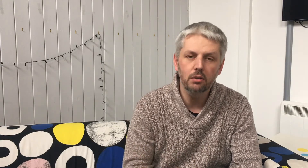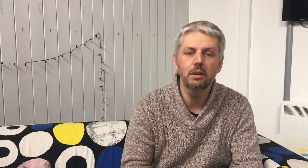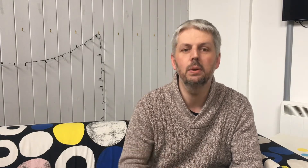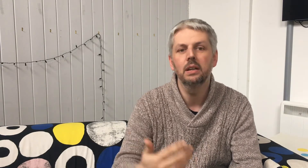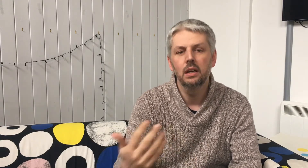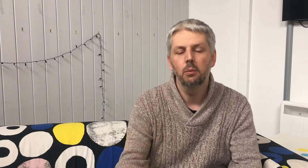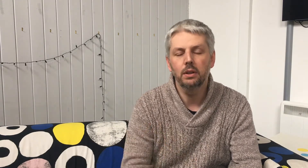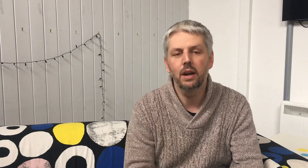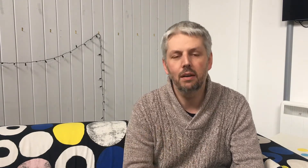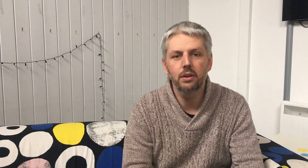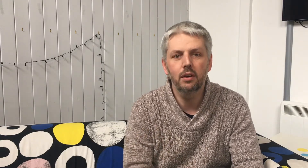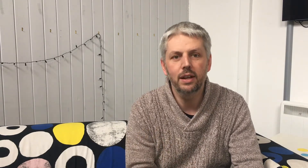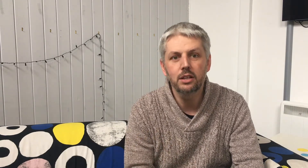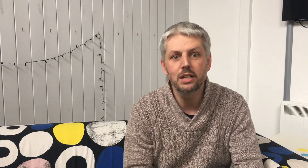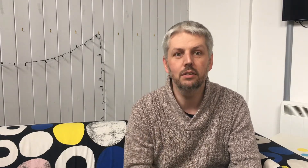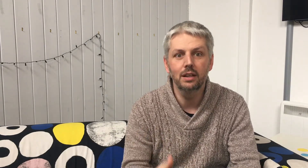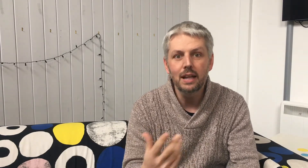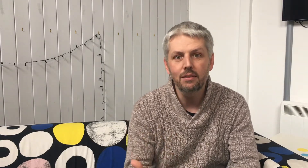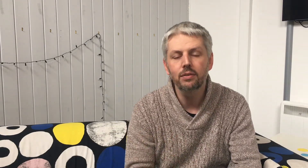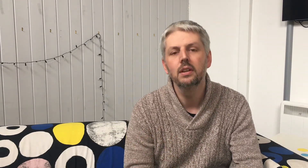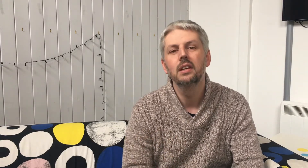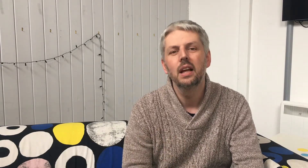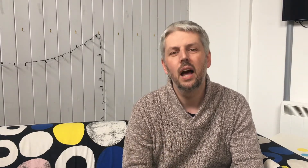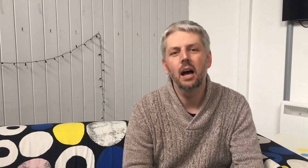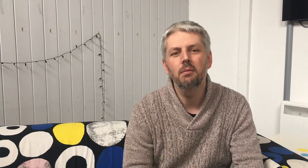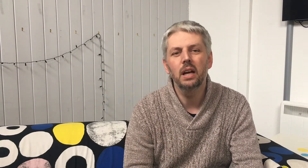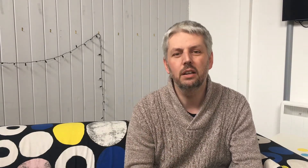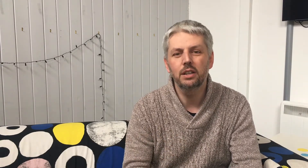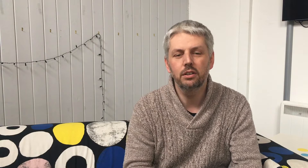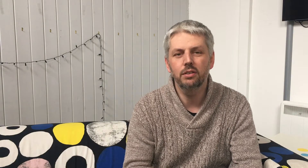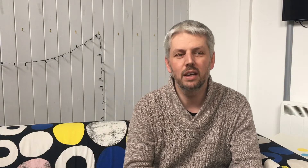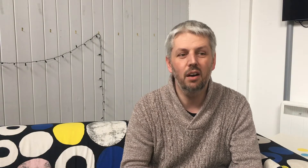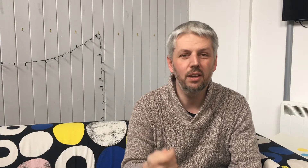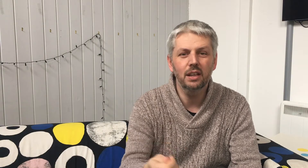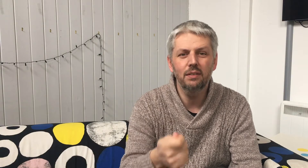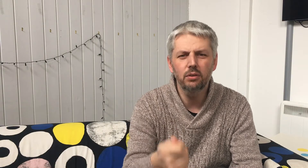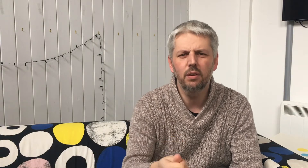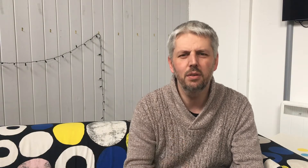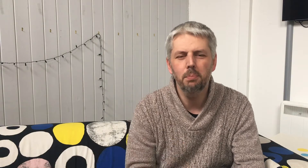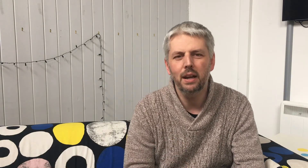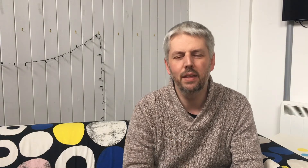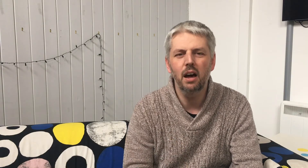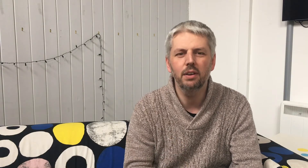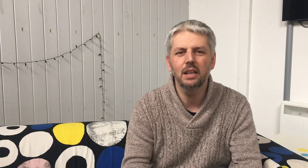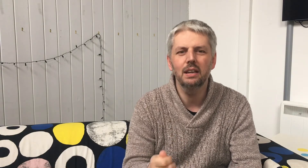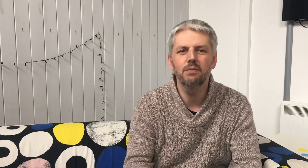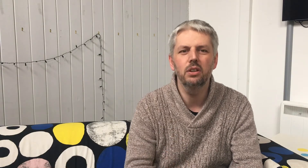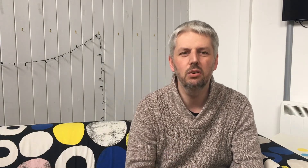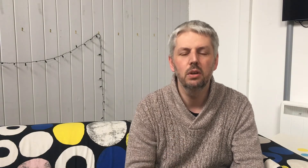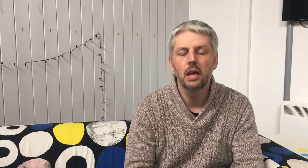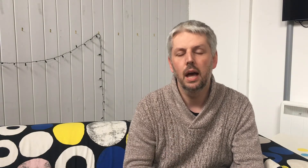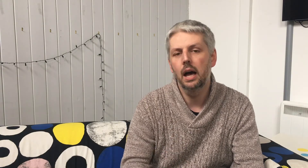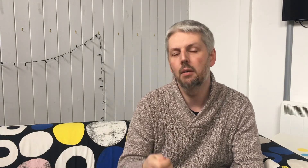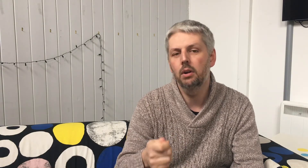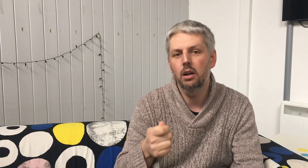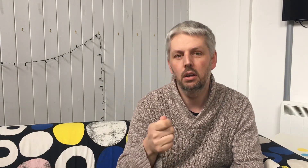go hungry, we don't have enough energy to live. And Jesus is saying, I'm going to give you something better than that. I'm going to give